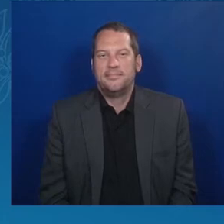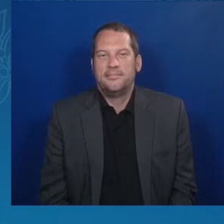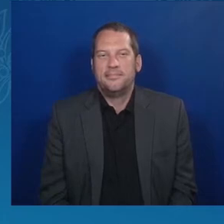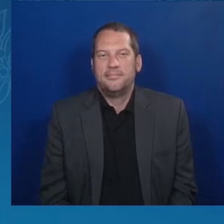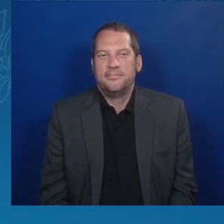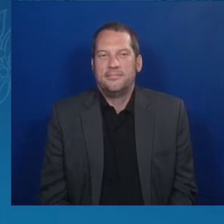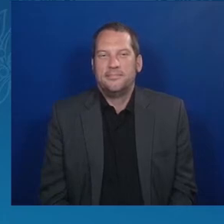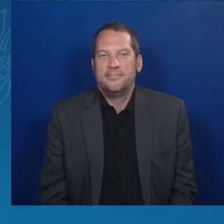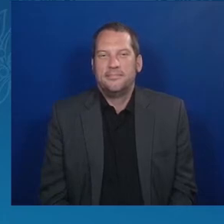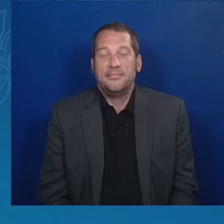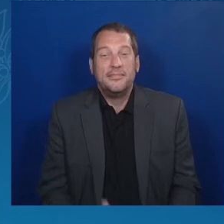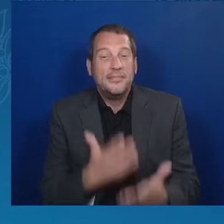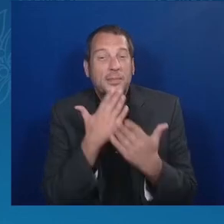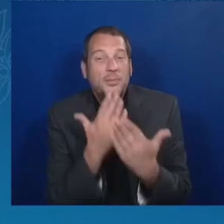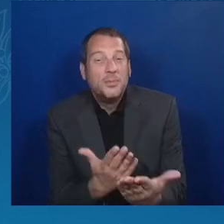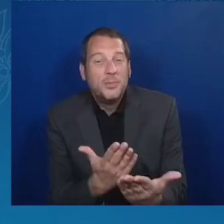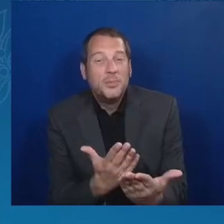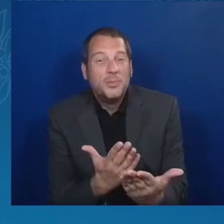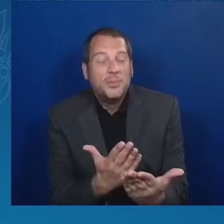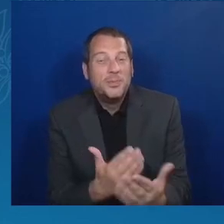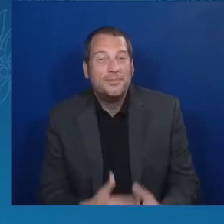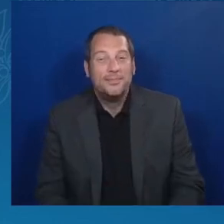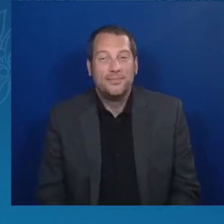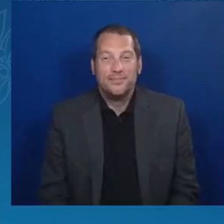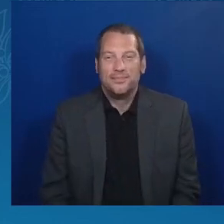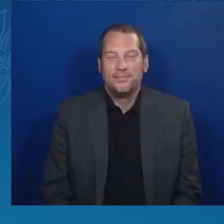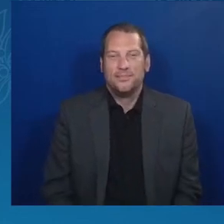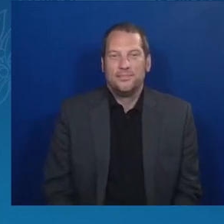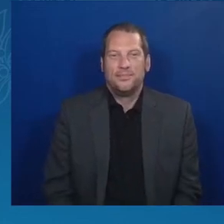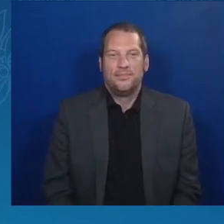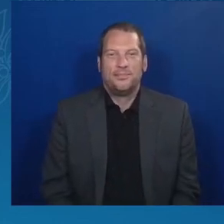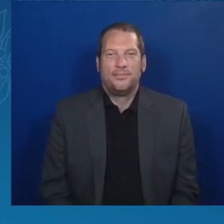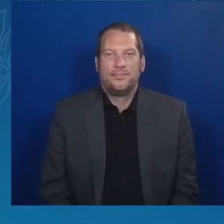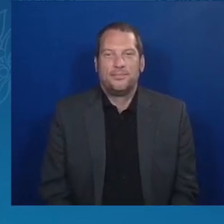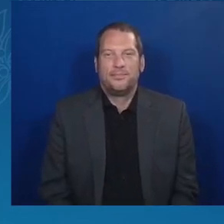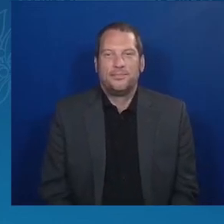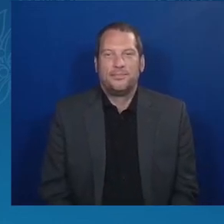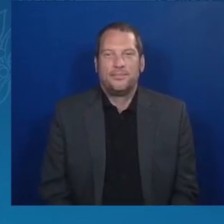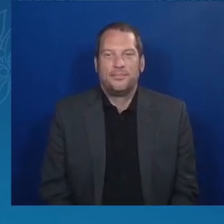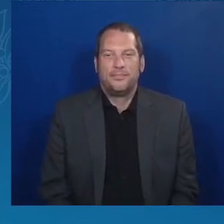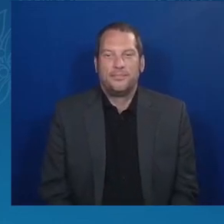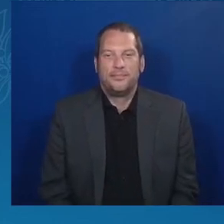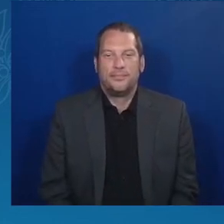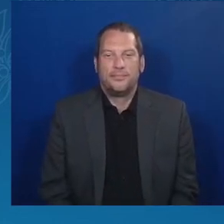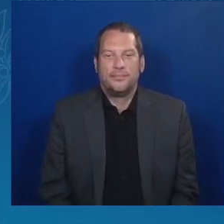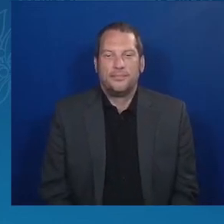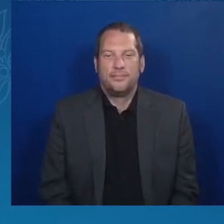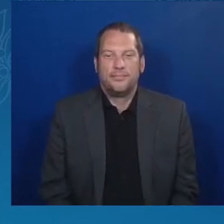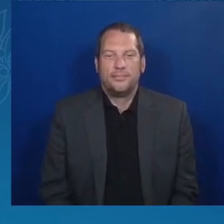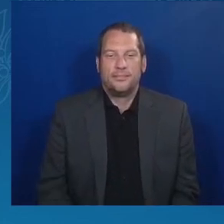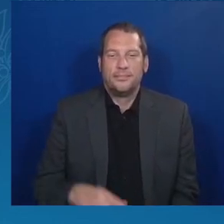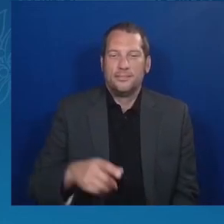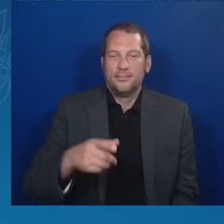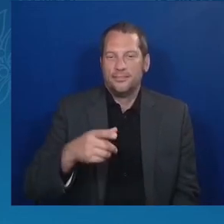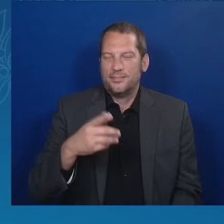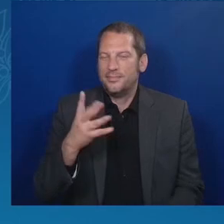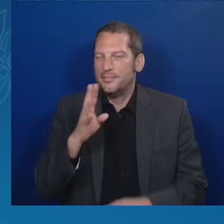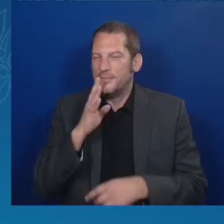thank you vess Diaz good morning brothers and sister